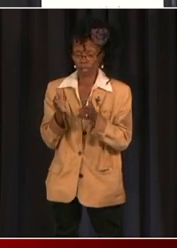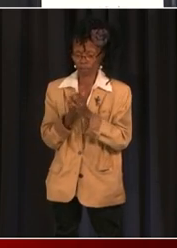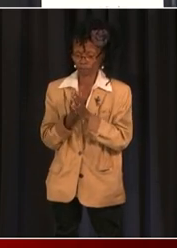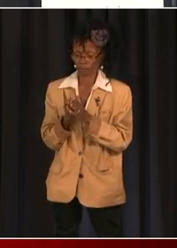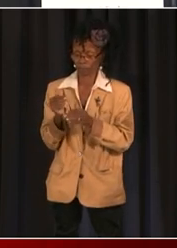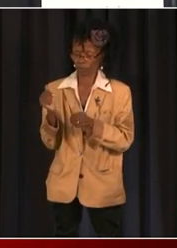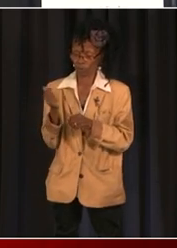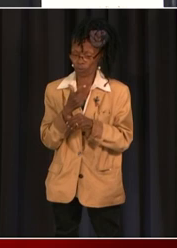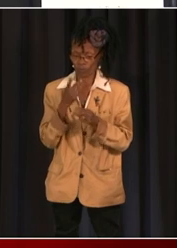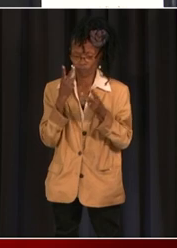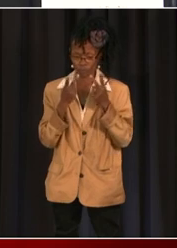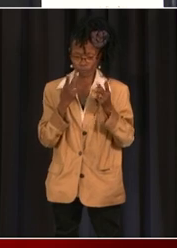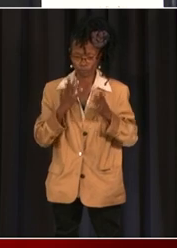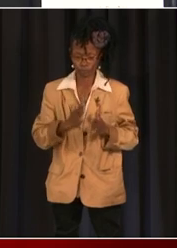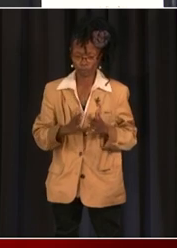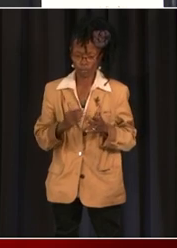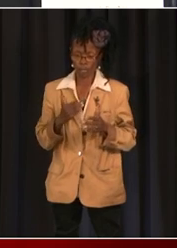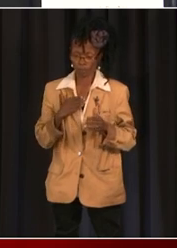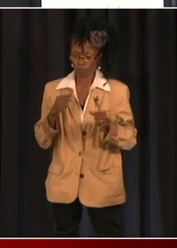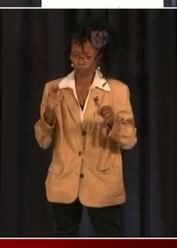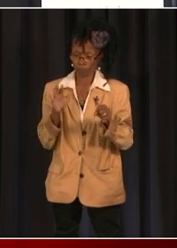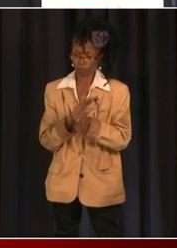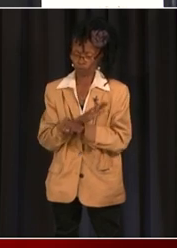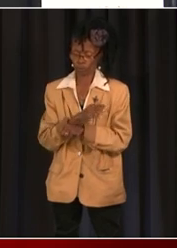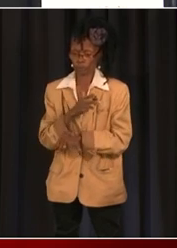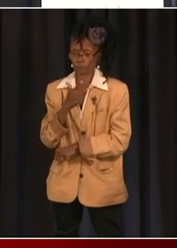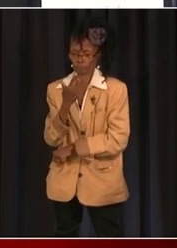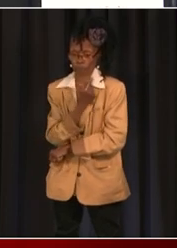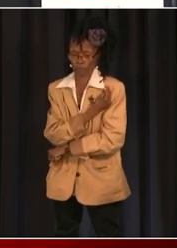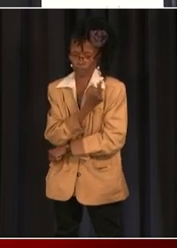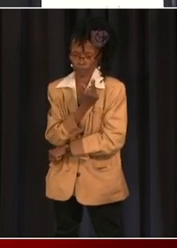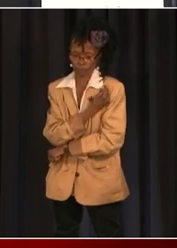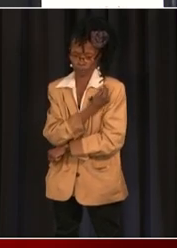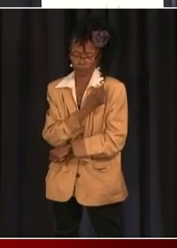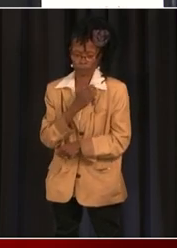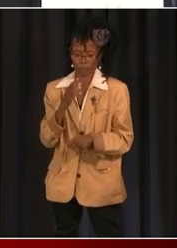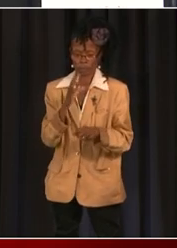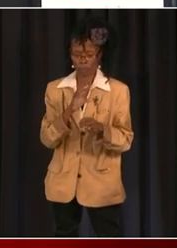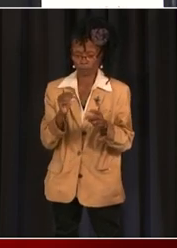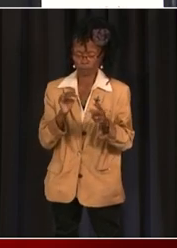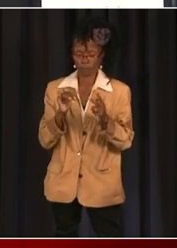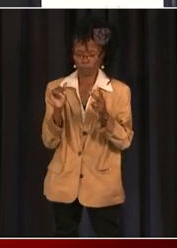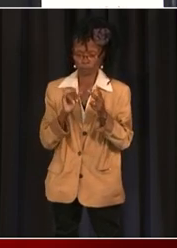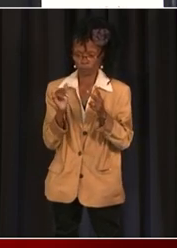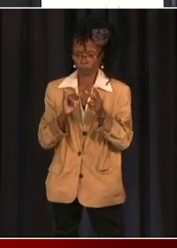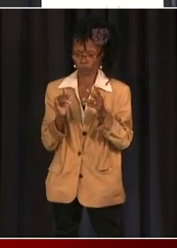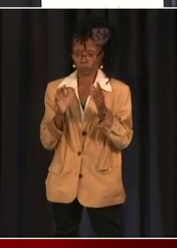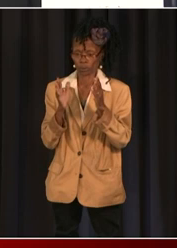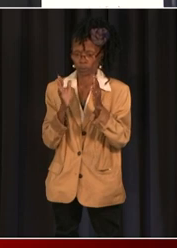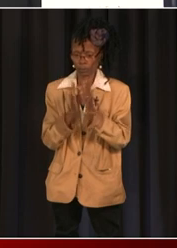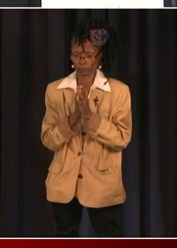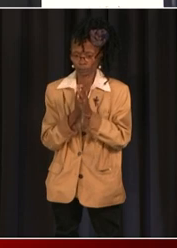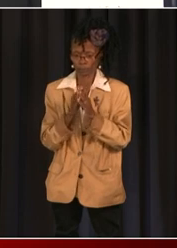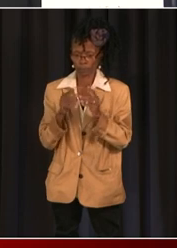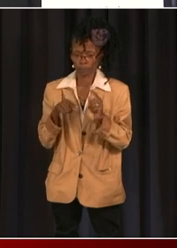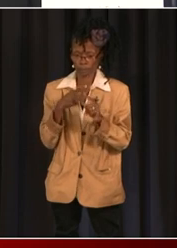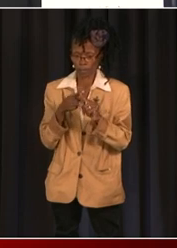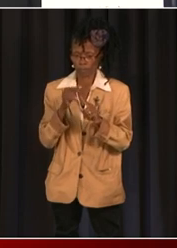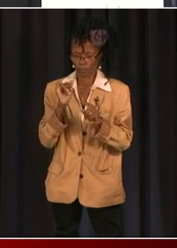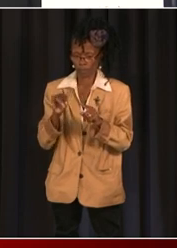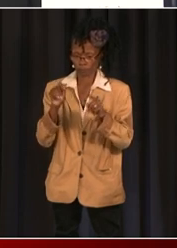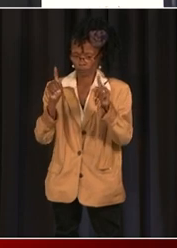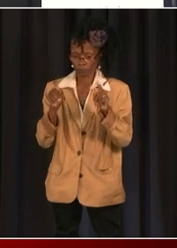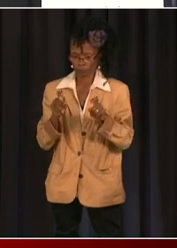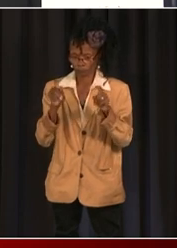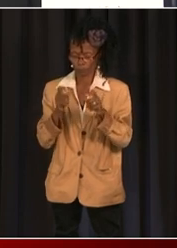on campus have a completed health assessment and will be asked our protocols of this assessment when they enter the